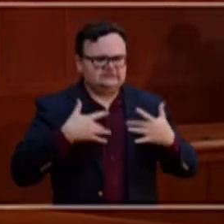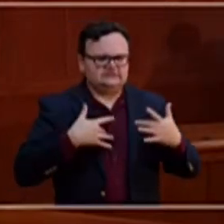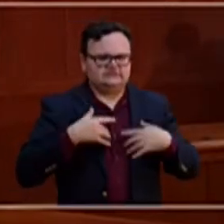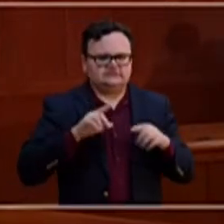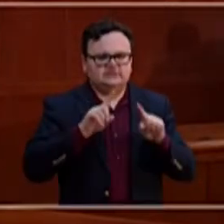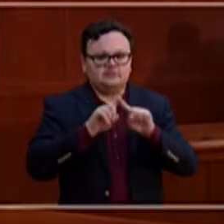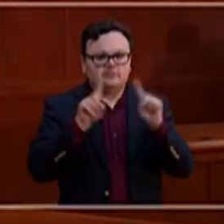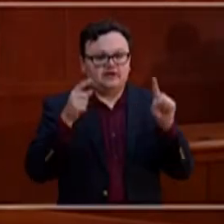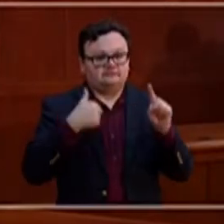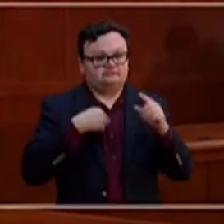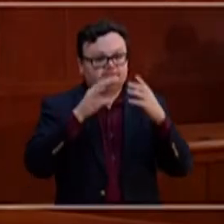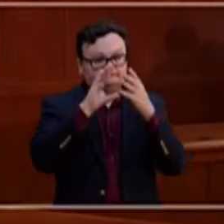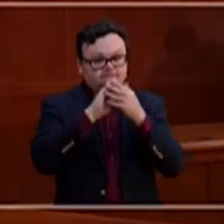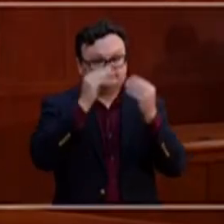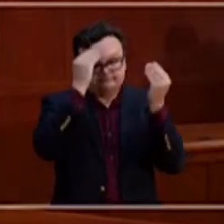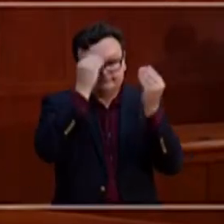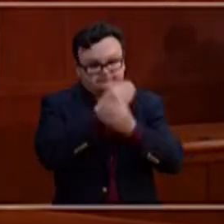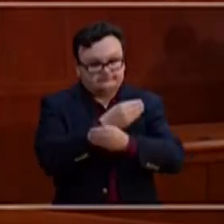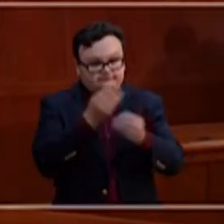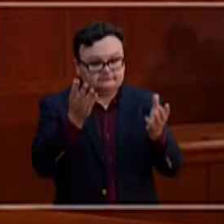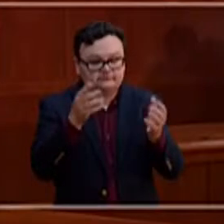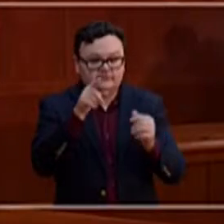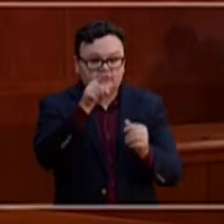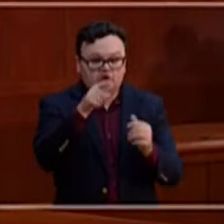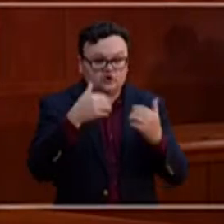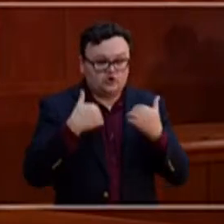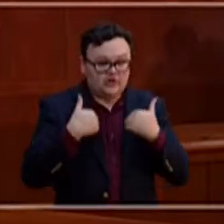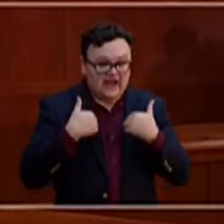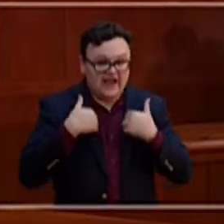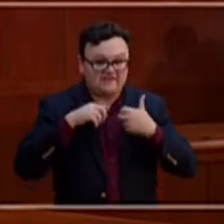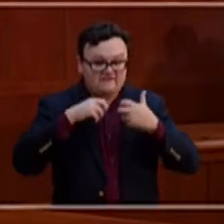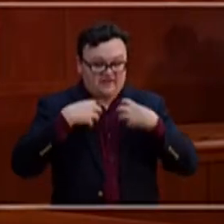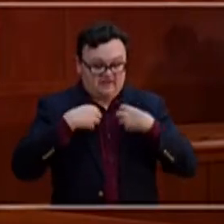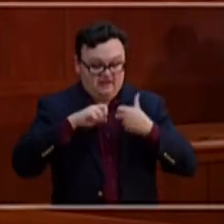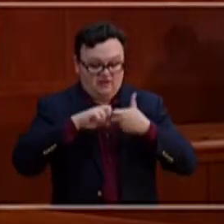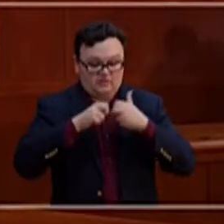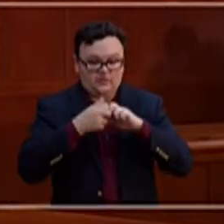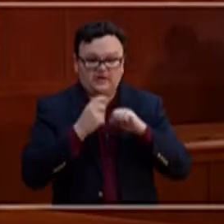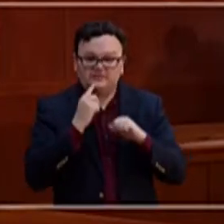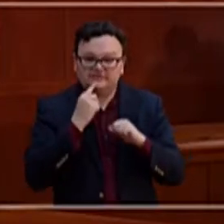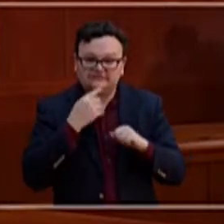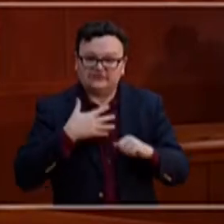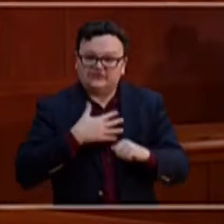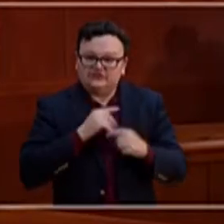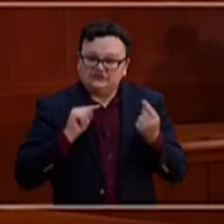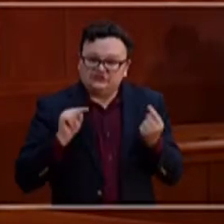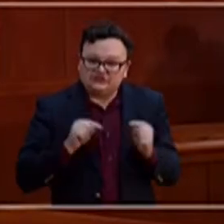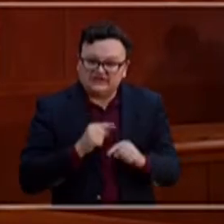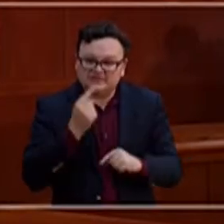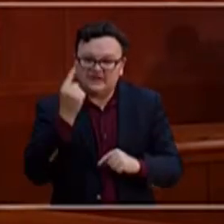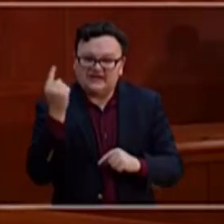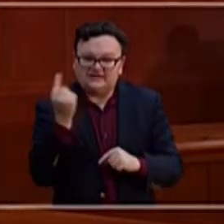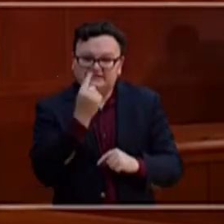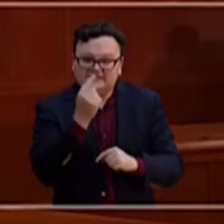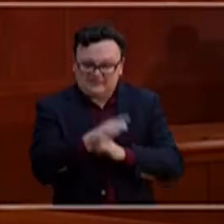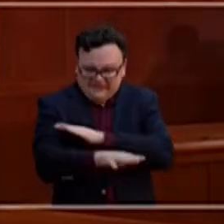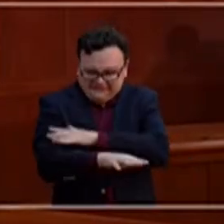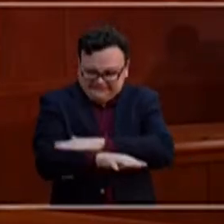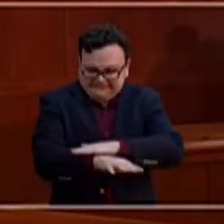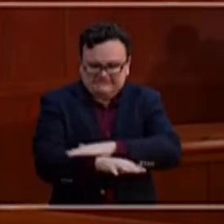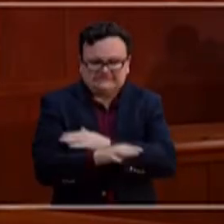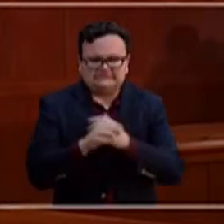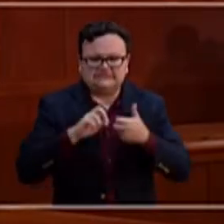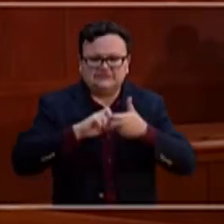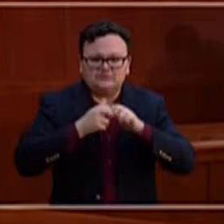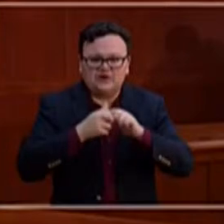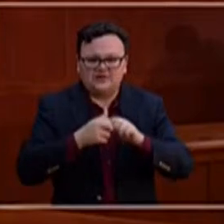is don't sit on those symptoms because, you could end up a couple months down the road in a more